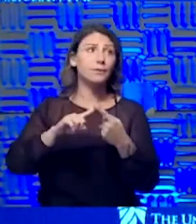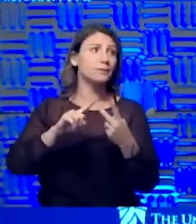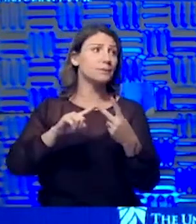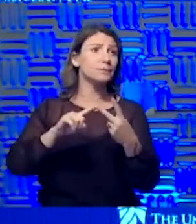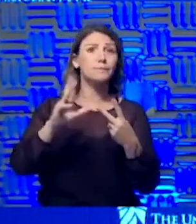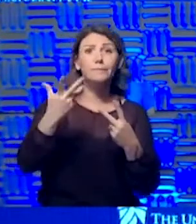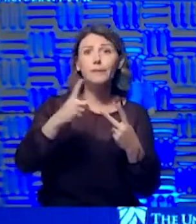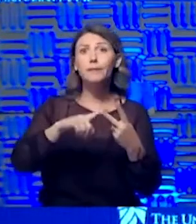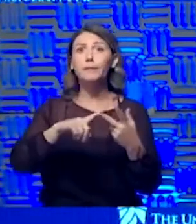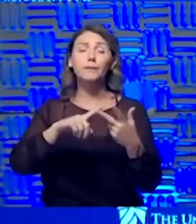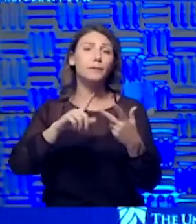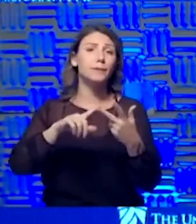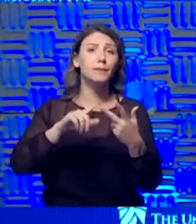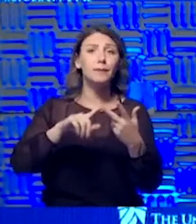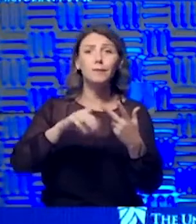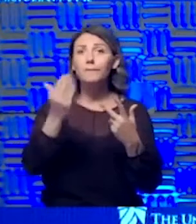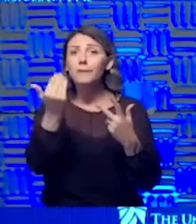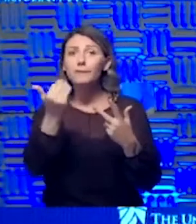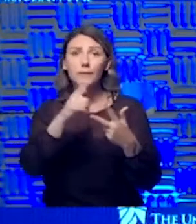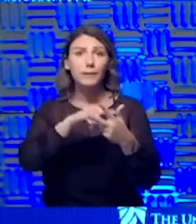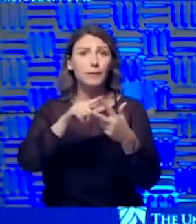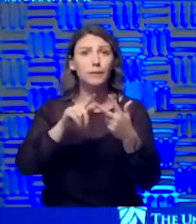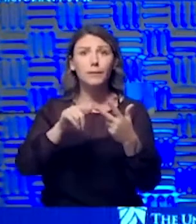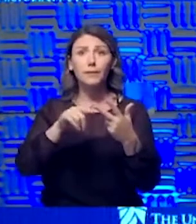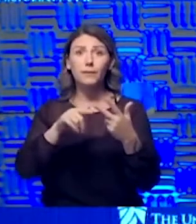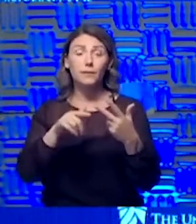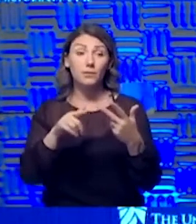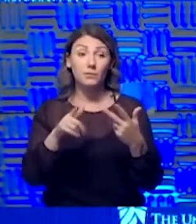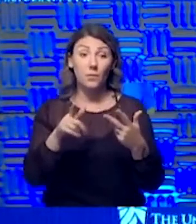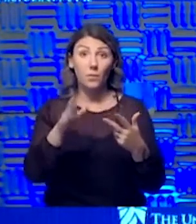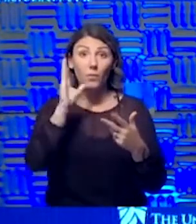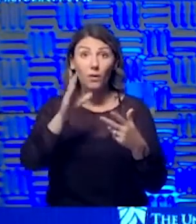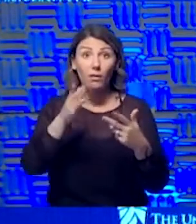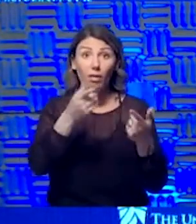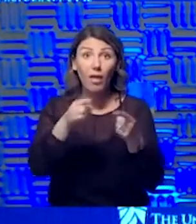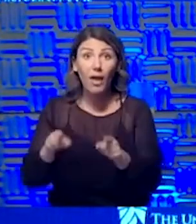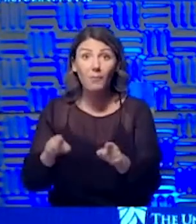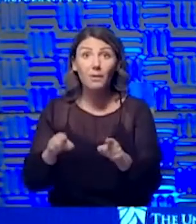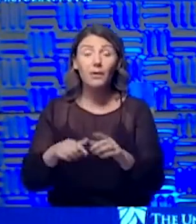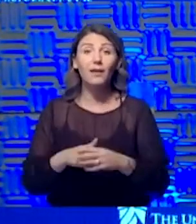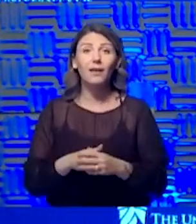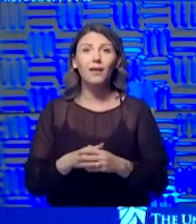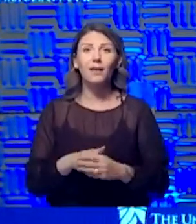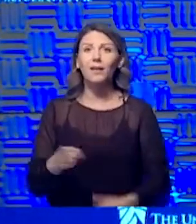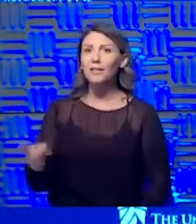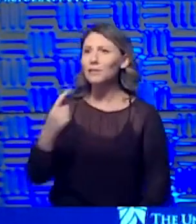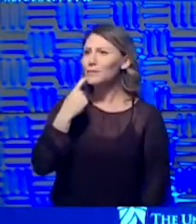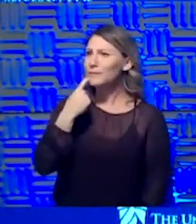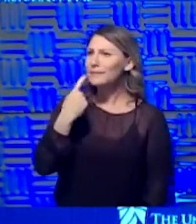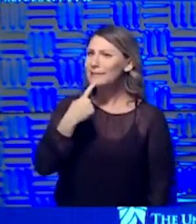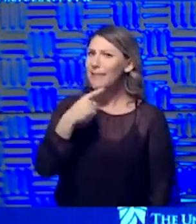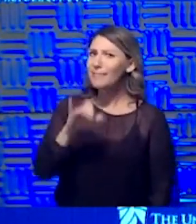happen, so here's what you need to do to stay safe? We're not ready. She just said that.